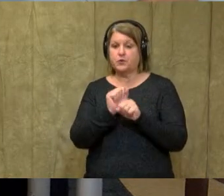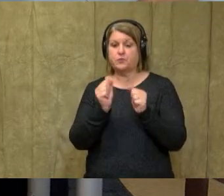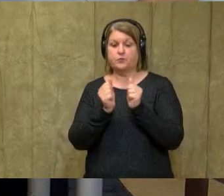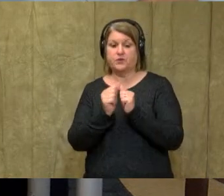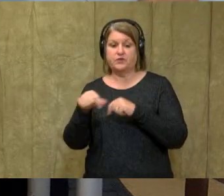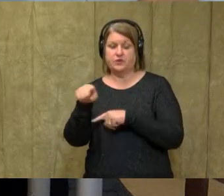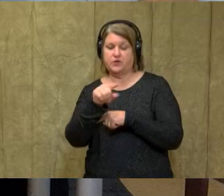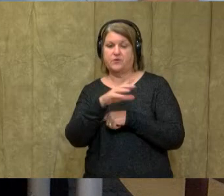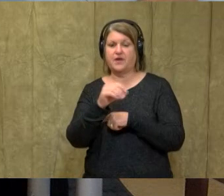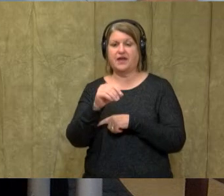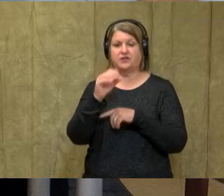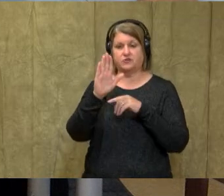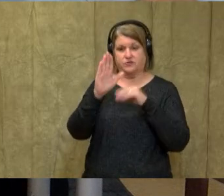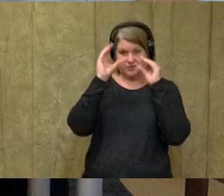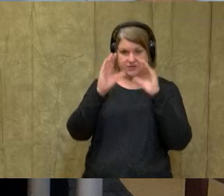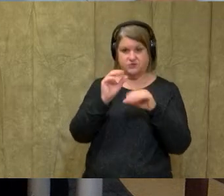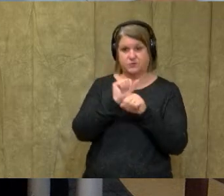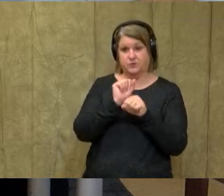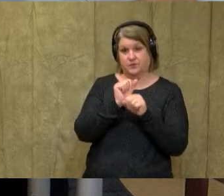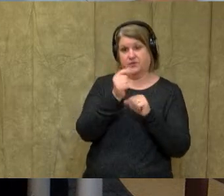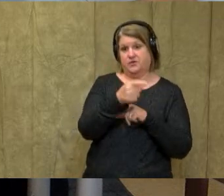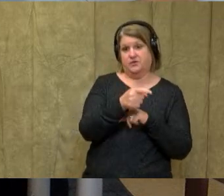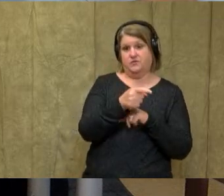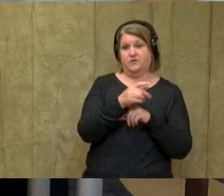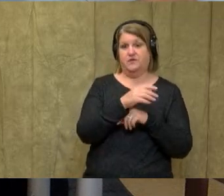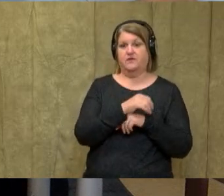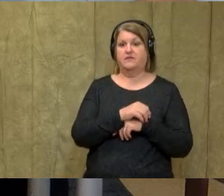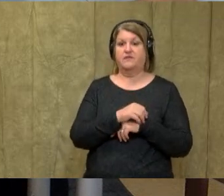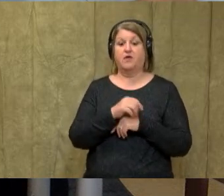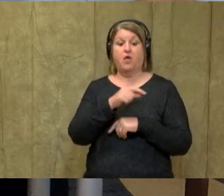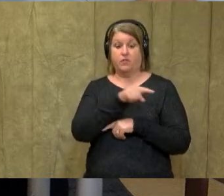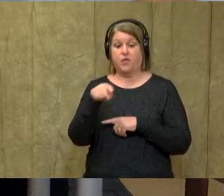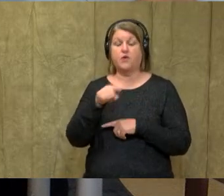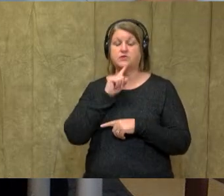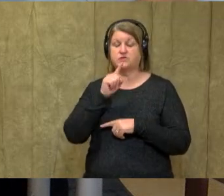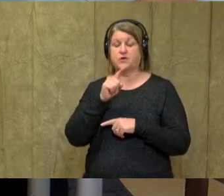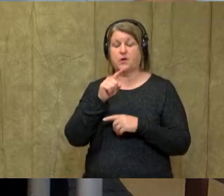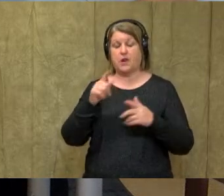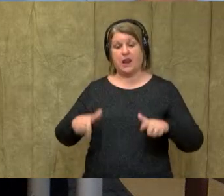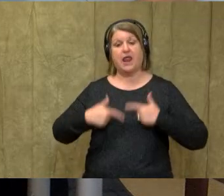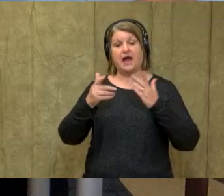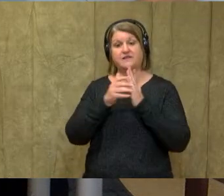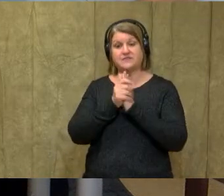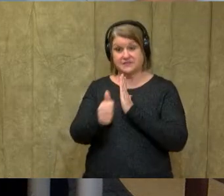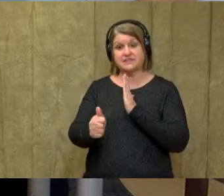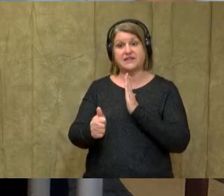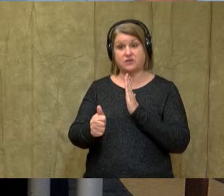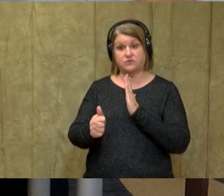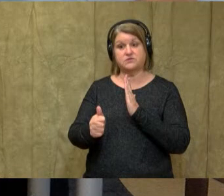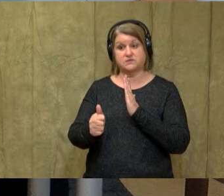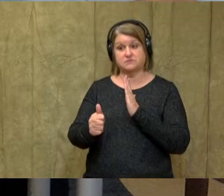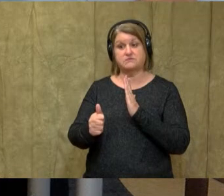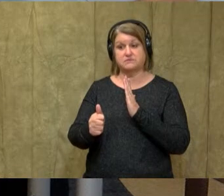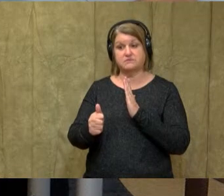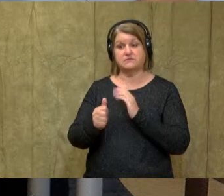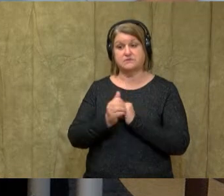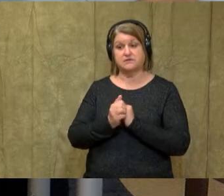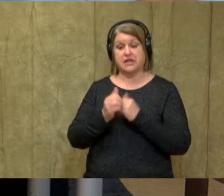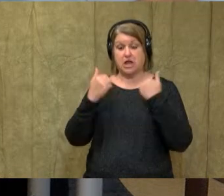And those are life skills now that you have. No one can take those from you, and you have